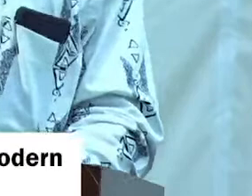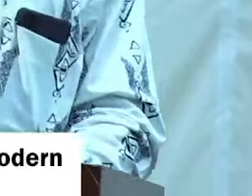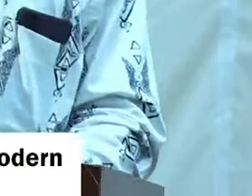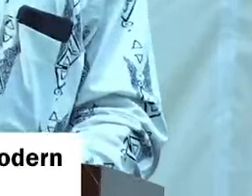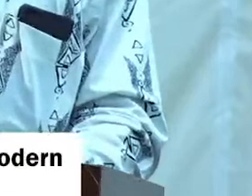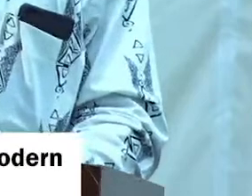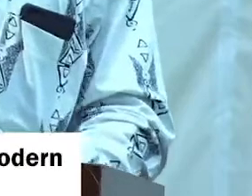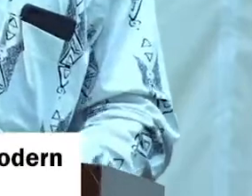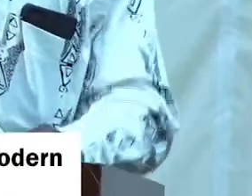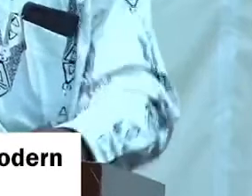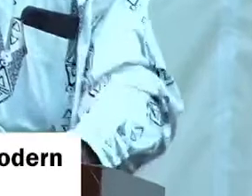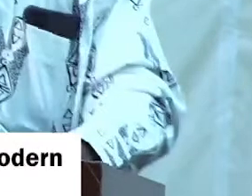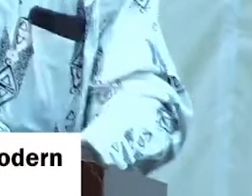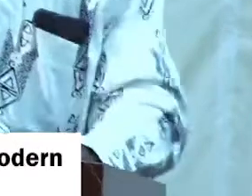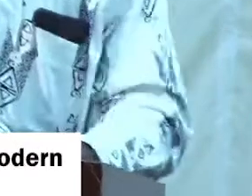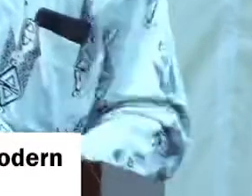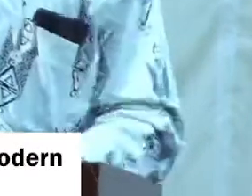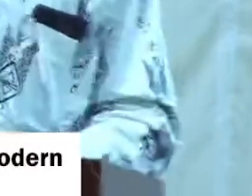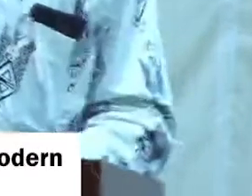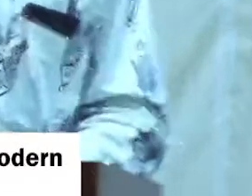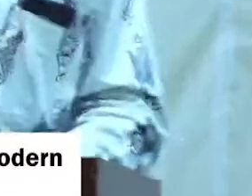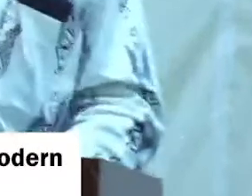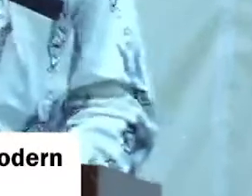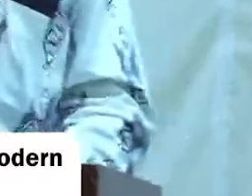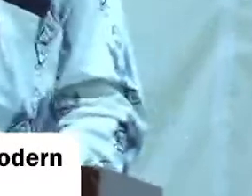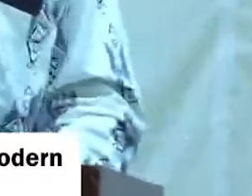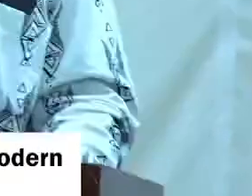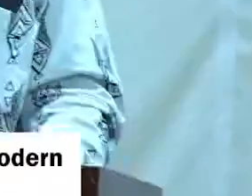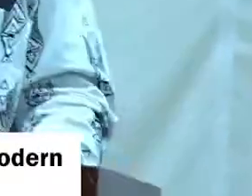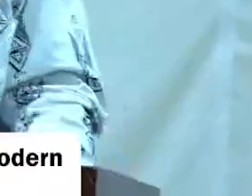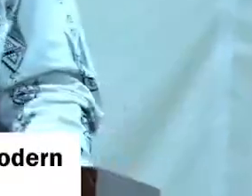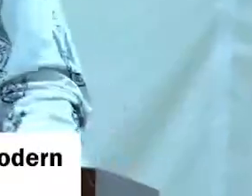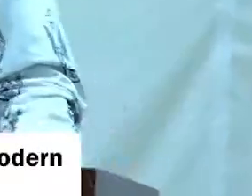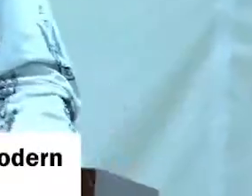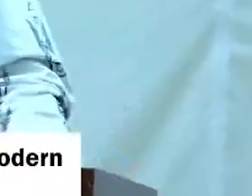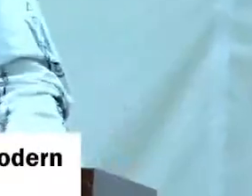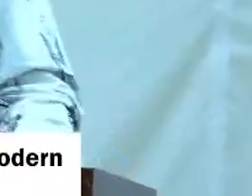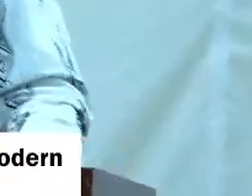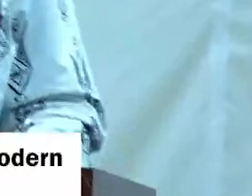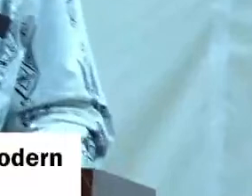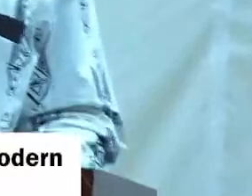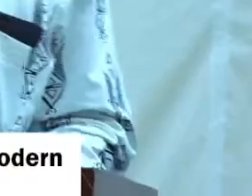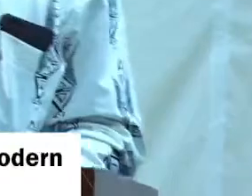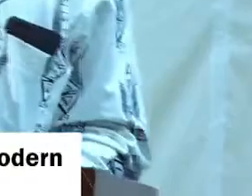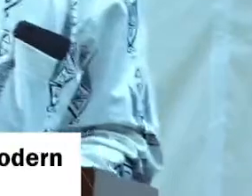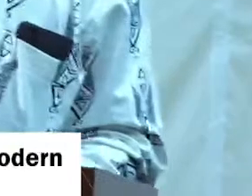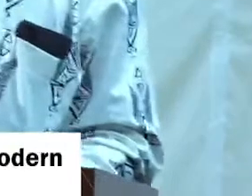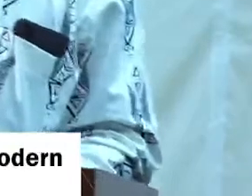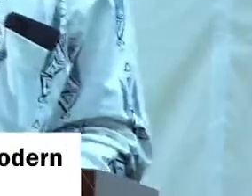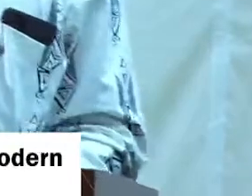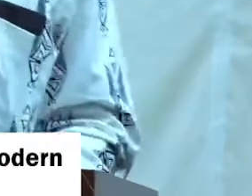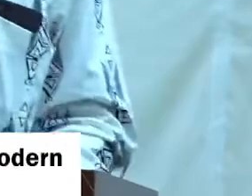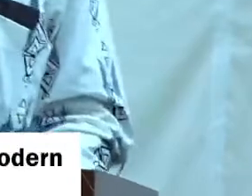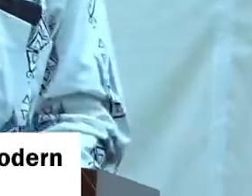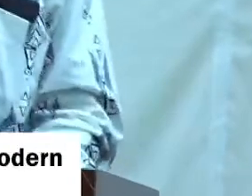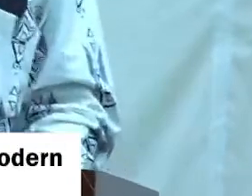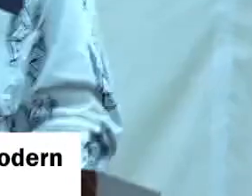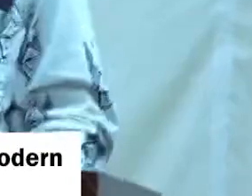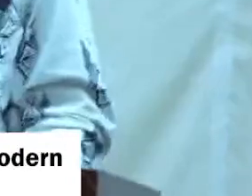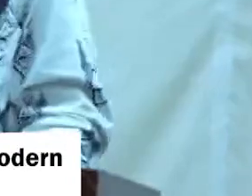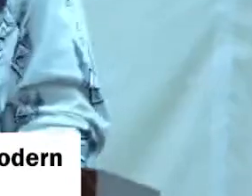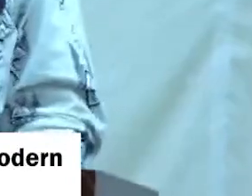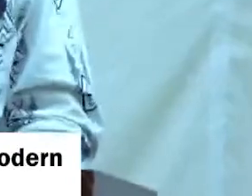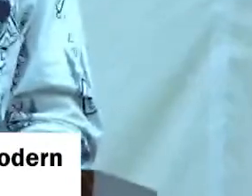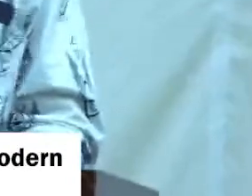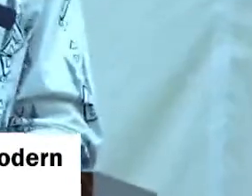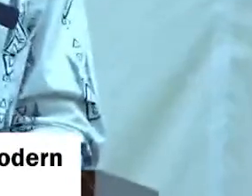management for giving me this really important function. As Professor Prempeh